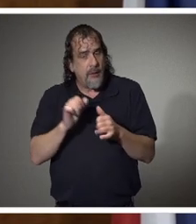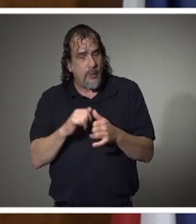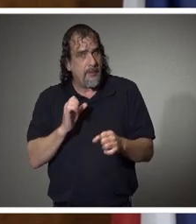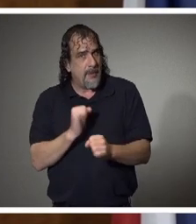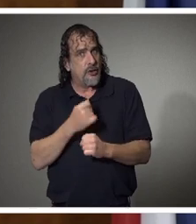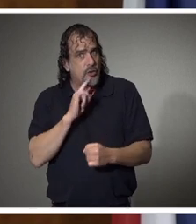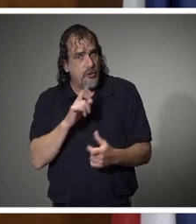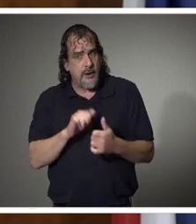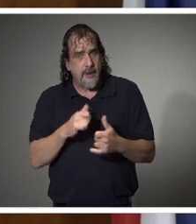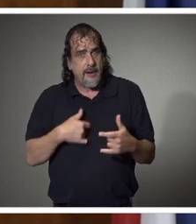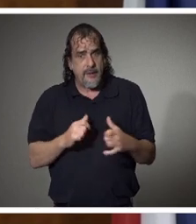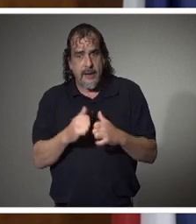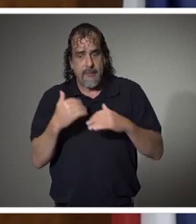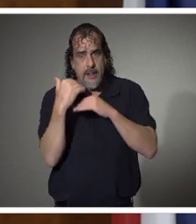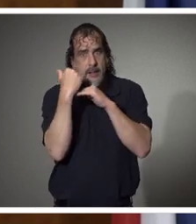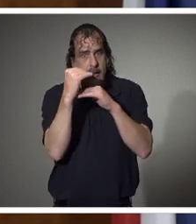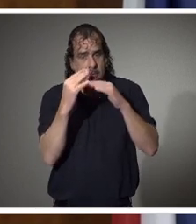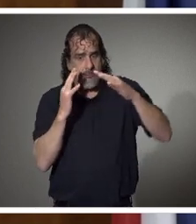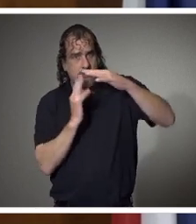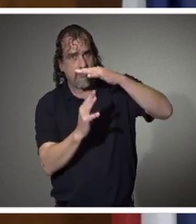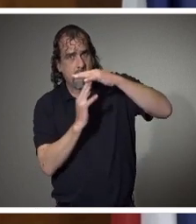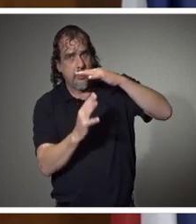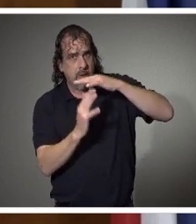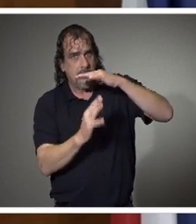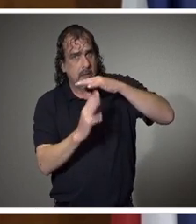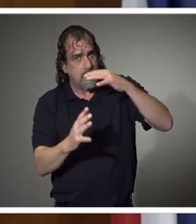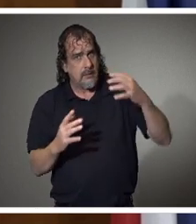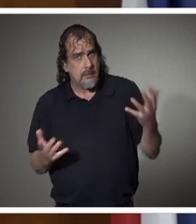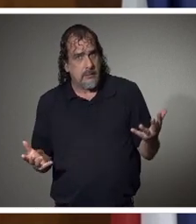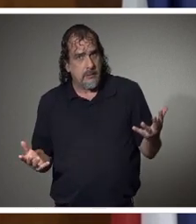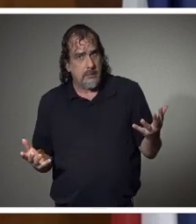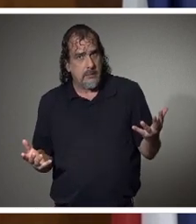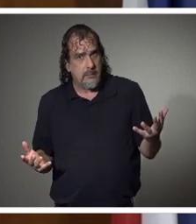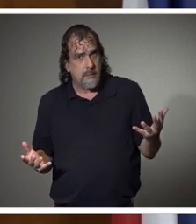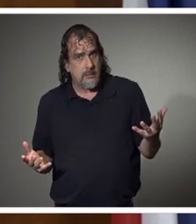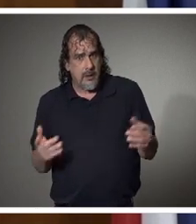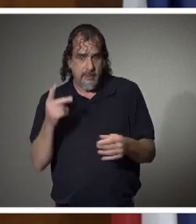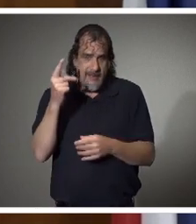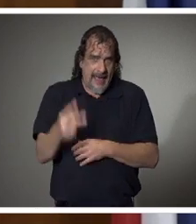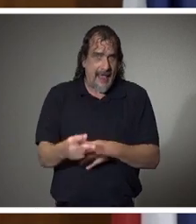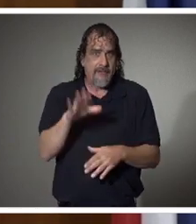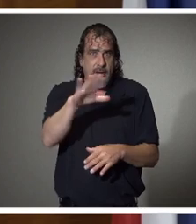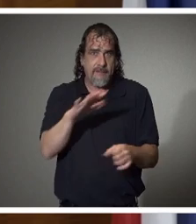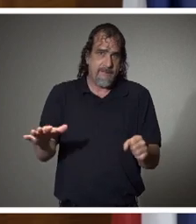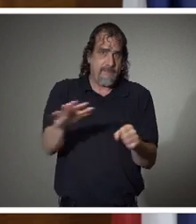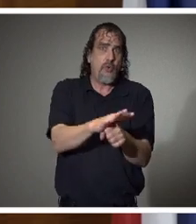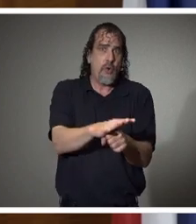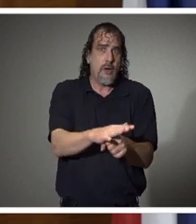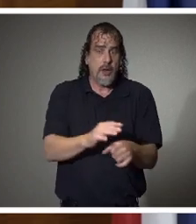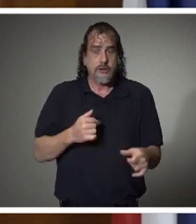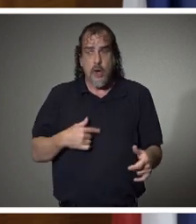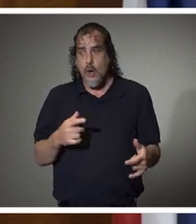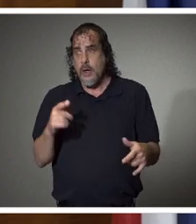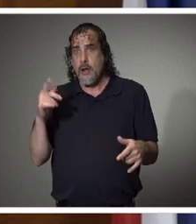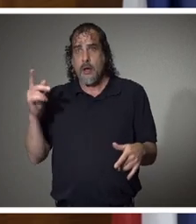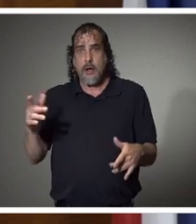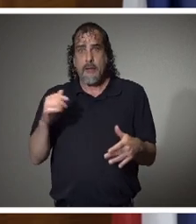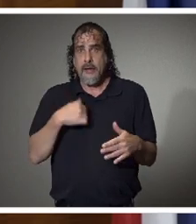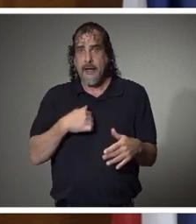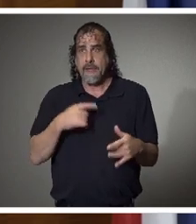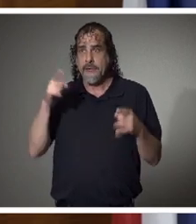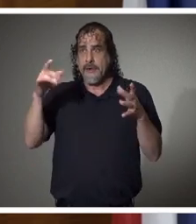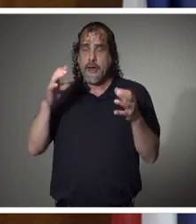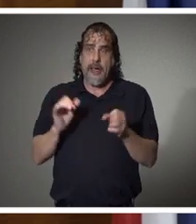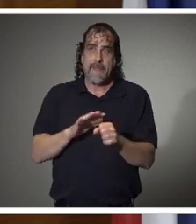necessary measures to ensure that they have no more than half of full capacity. So every store, for instance, has State Fire Marshal